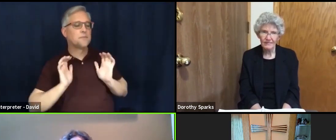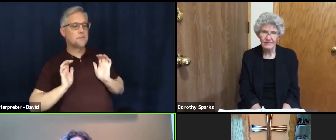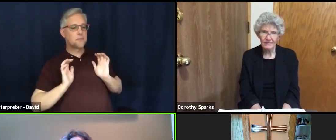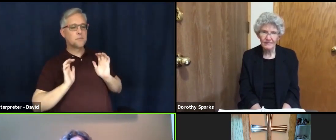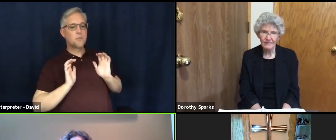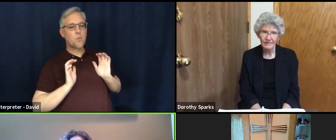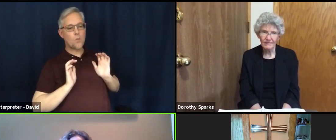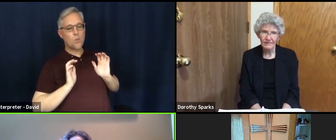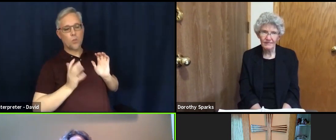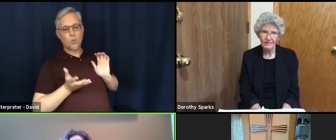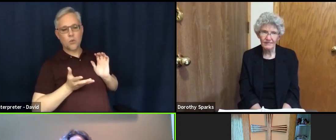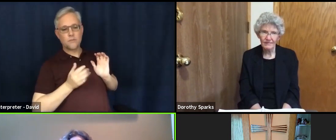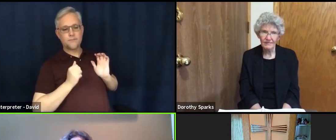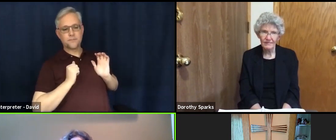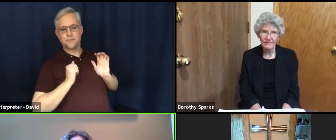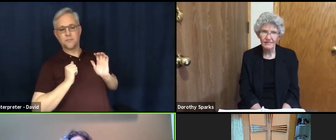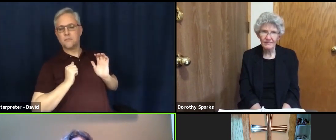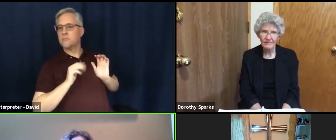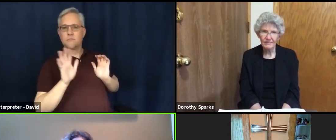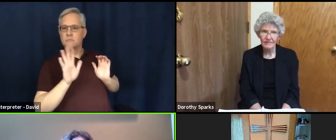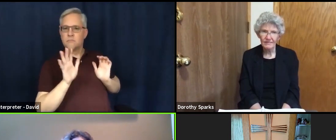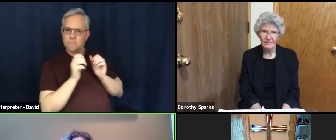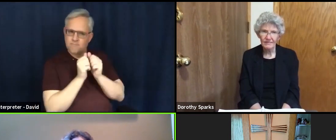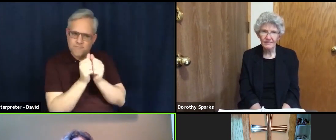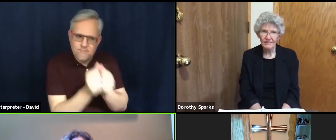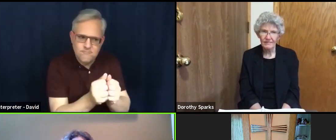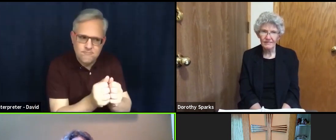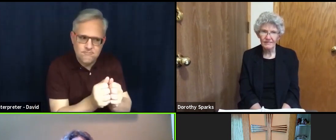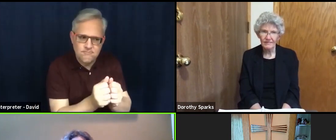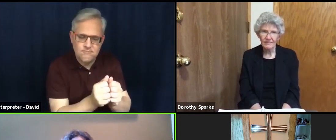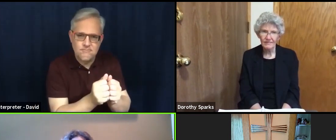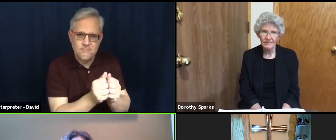waiting to learn what he needed.